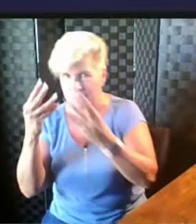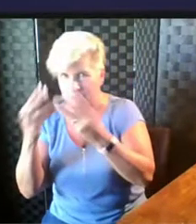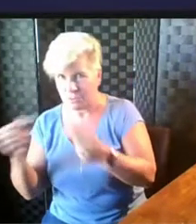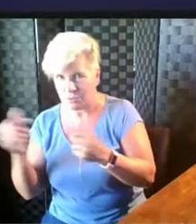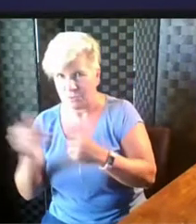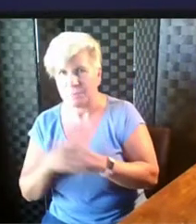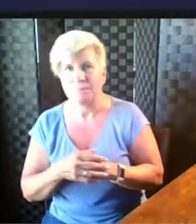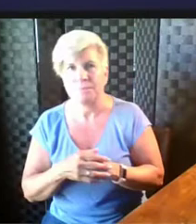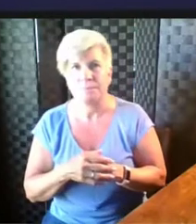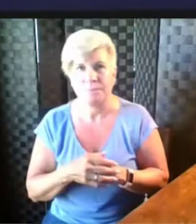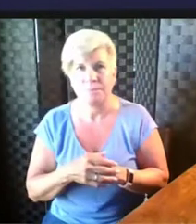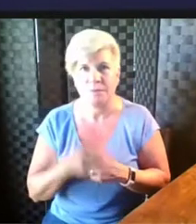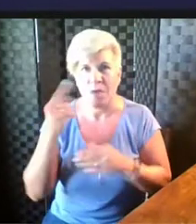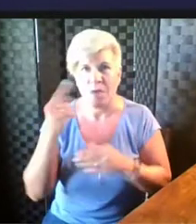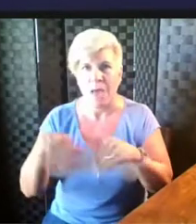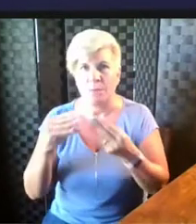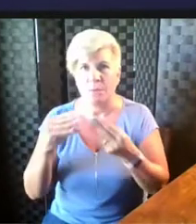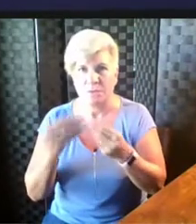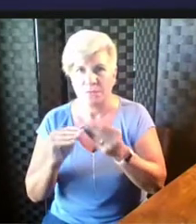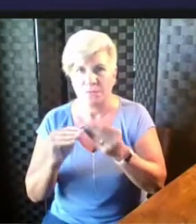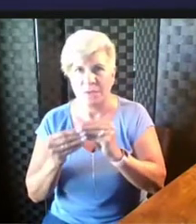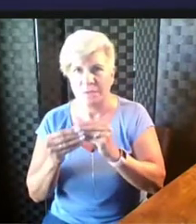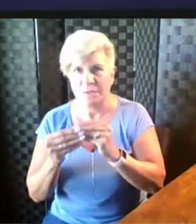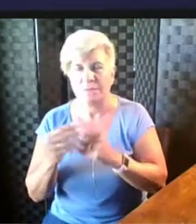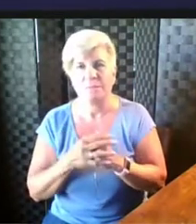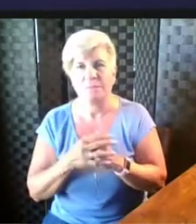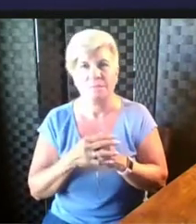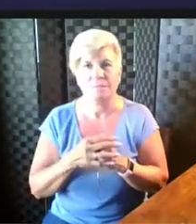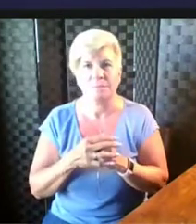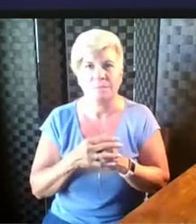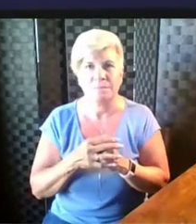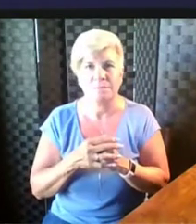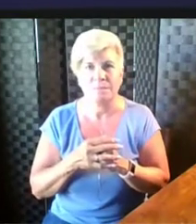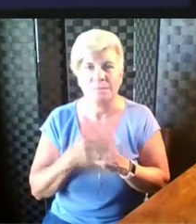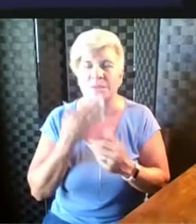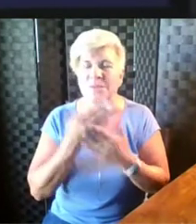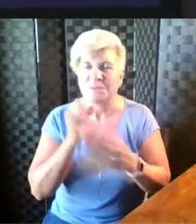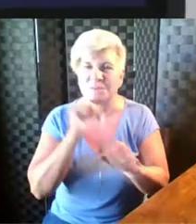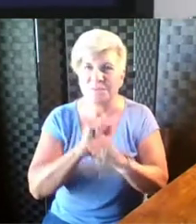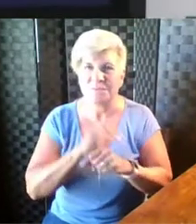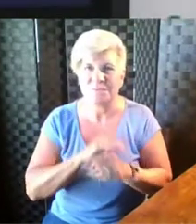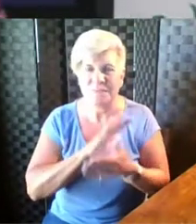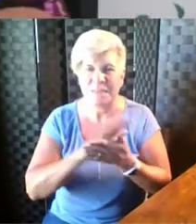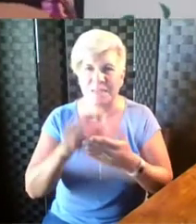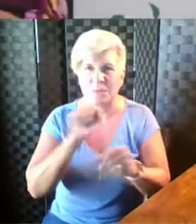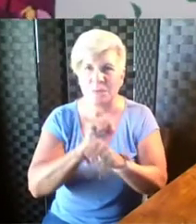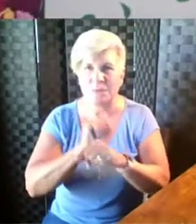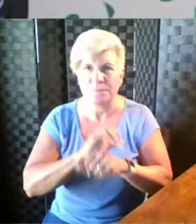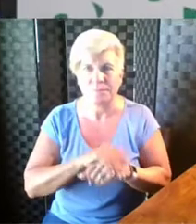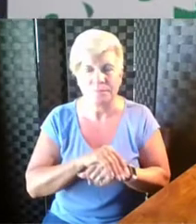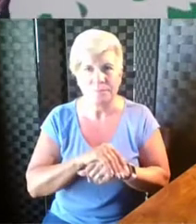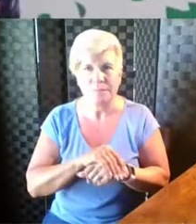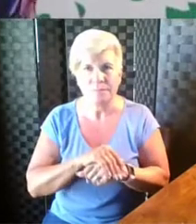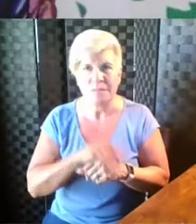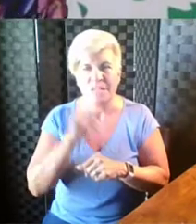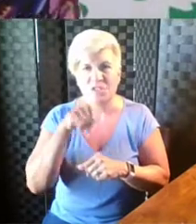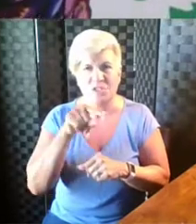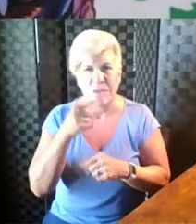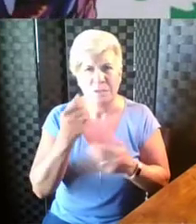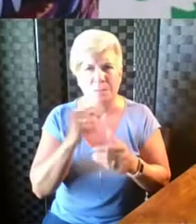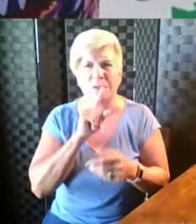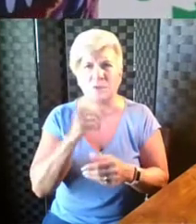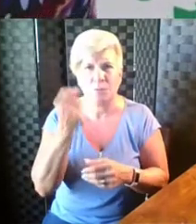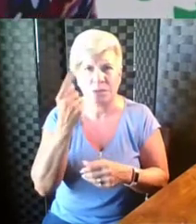is the solution or how it was solved or resolved. Nice work. All right. Let's do a little check for